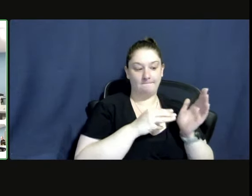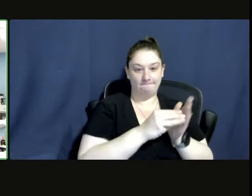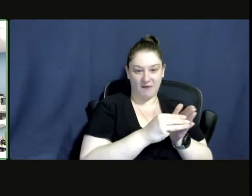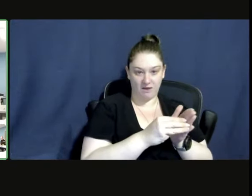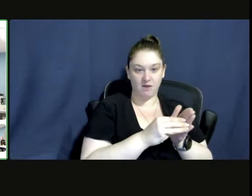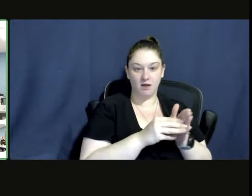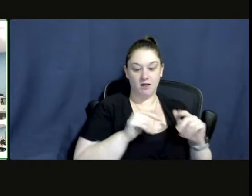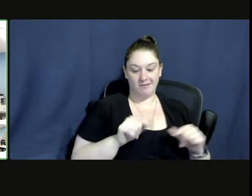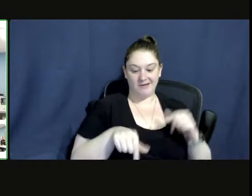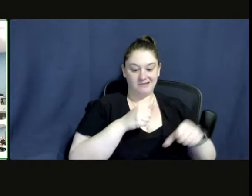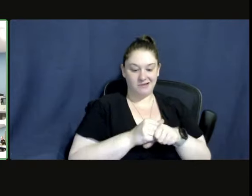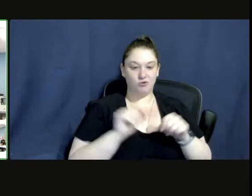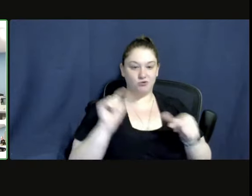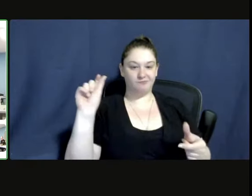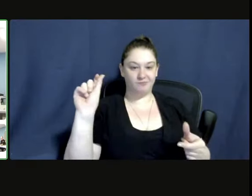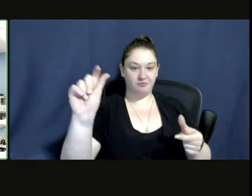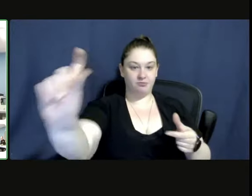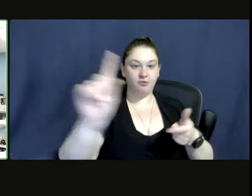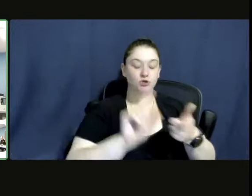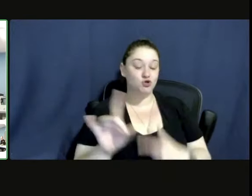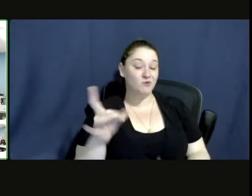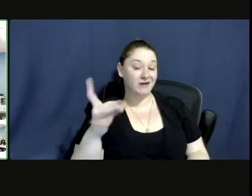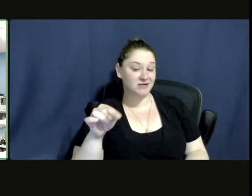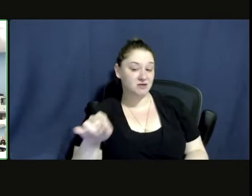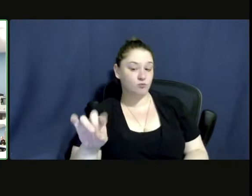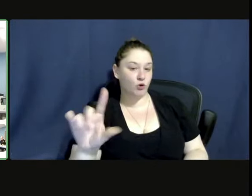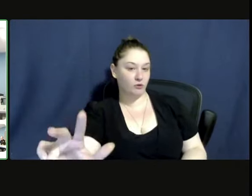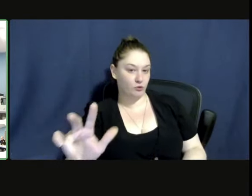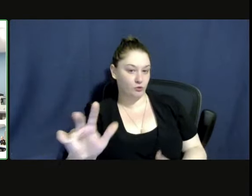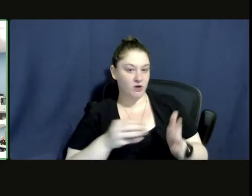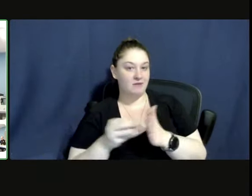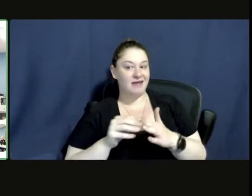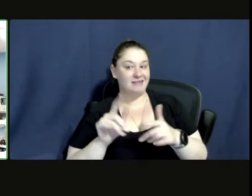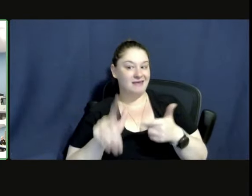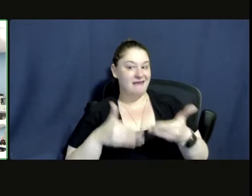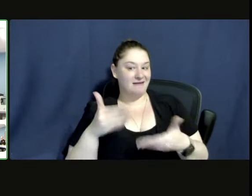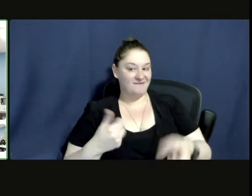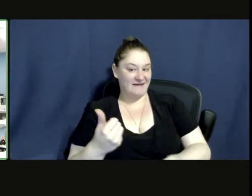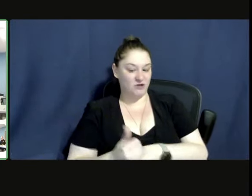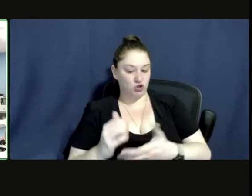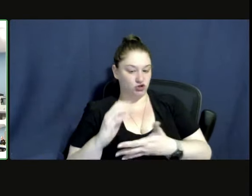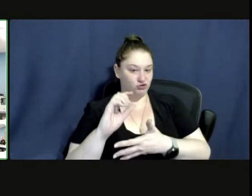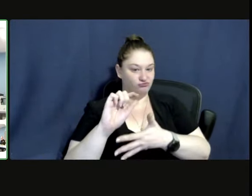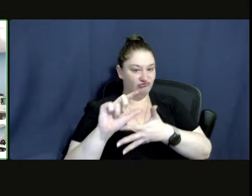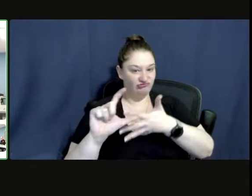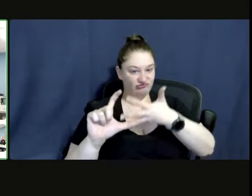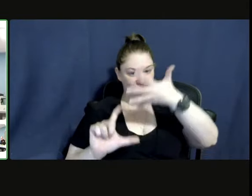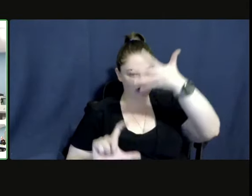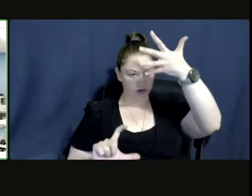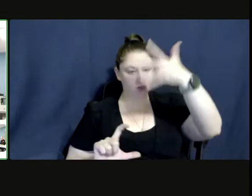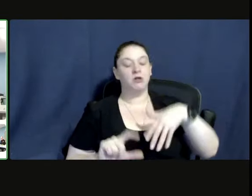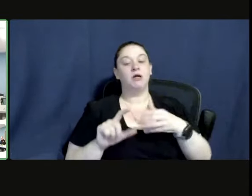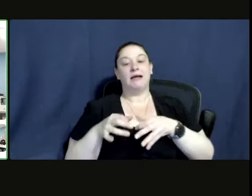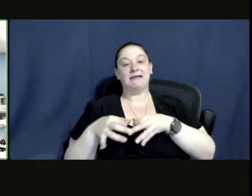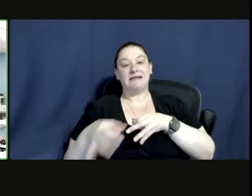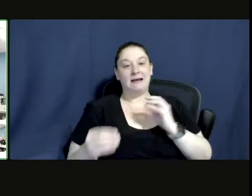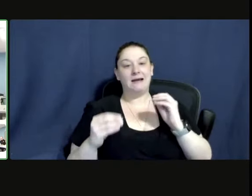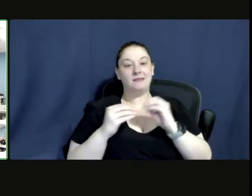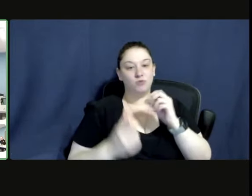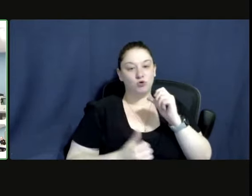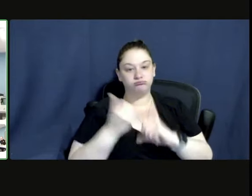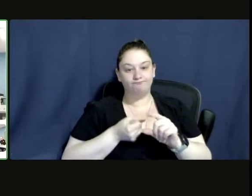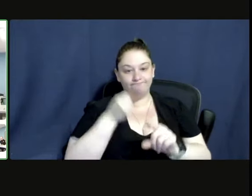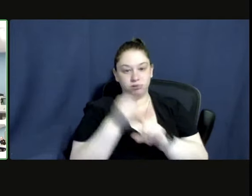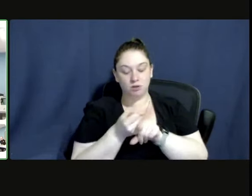time to $18.3 million at the end of 5 years. Delaying the most significant impacts to later